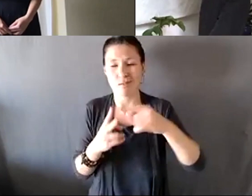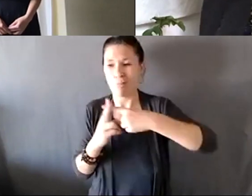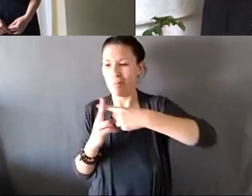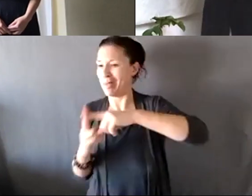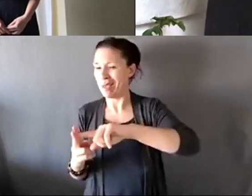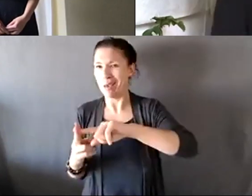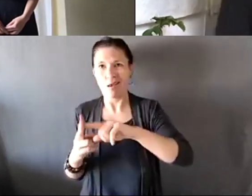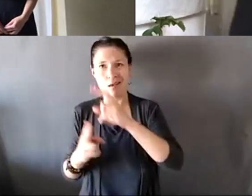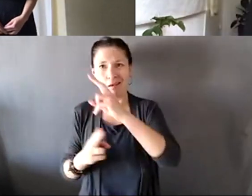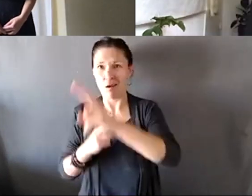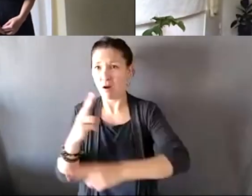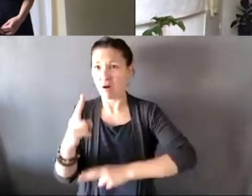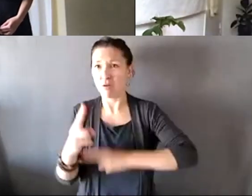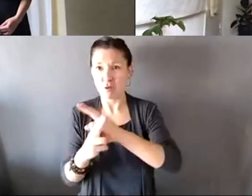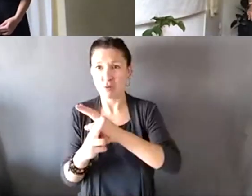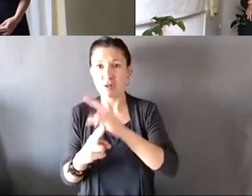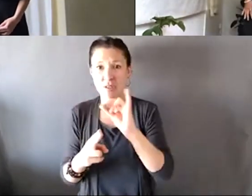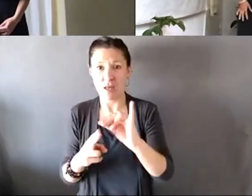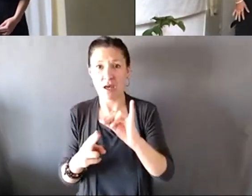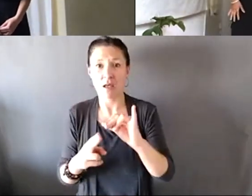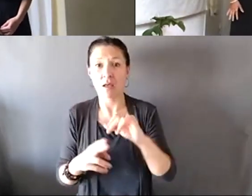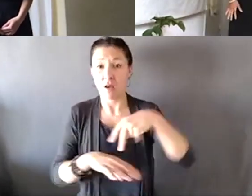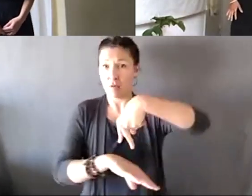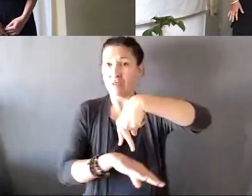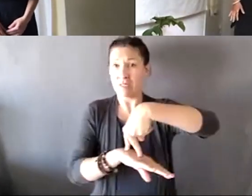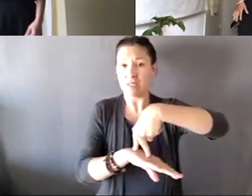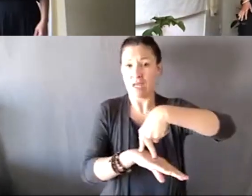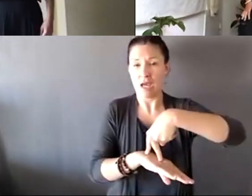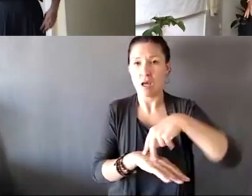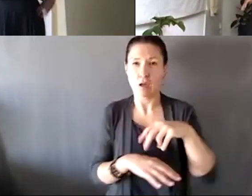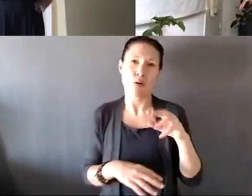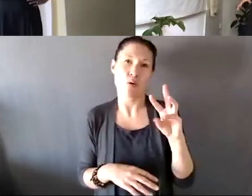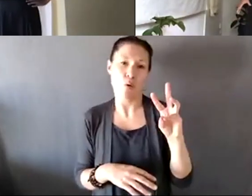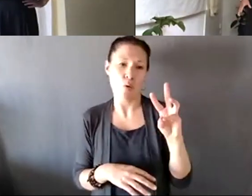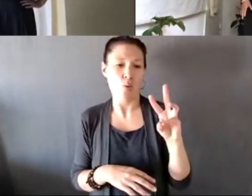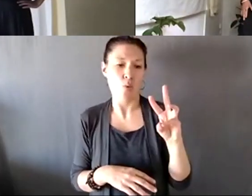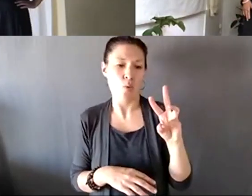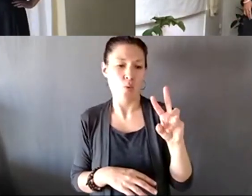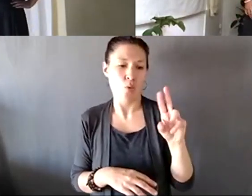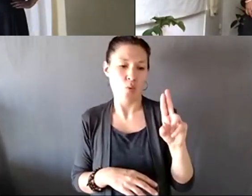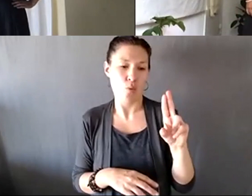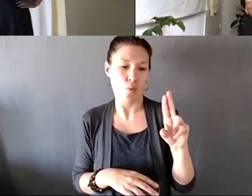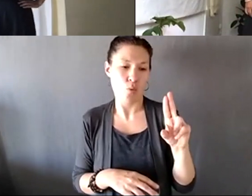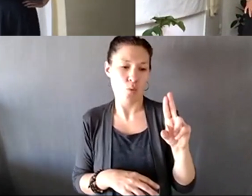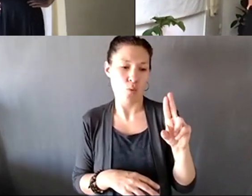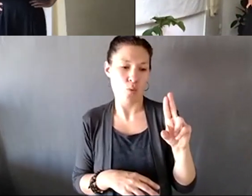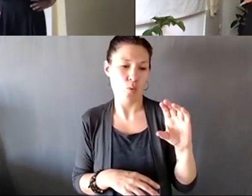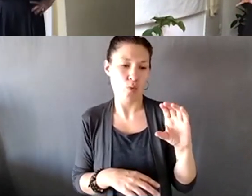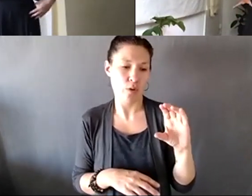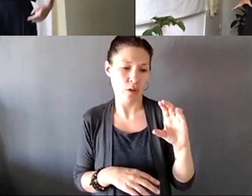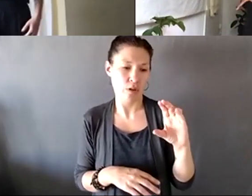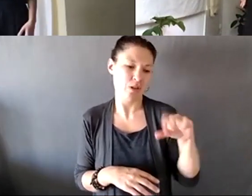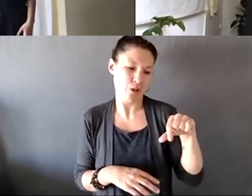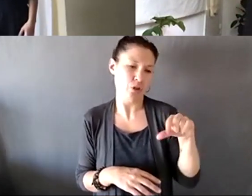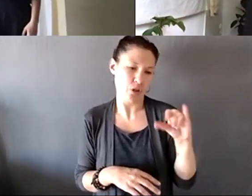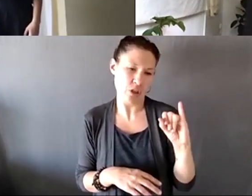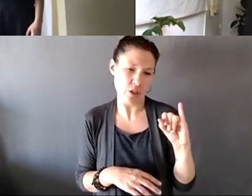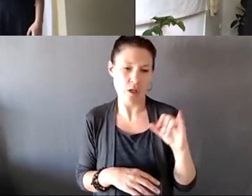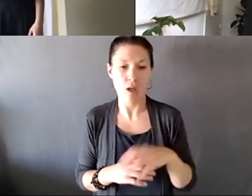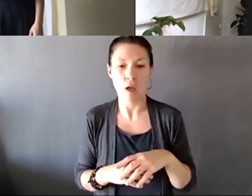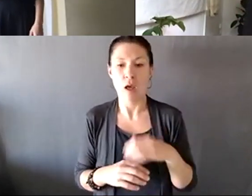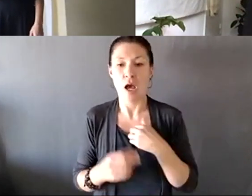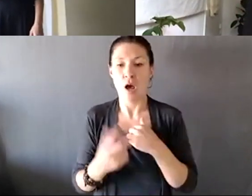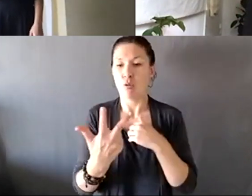When we stand in Wuji, we connect to the 3 realms, the earth realm, the